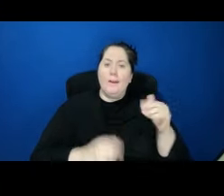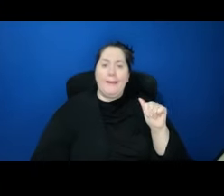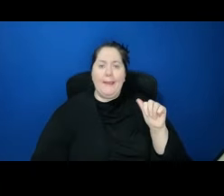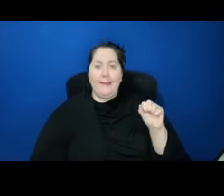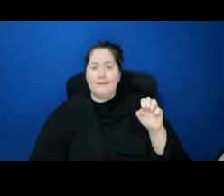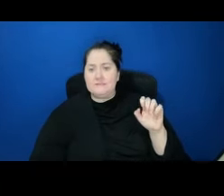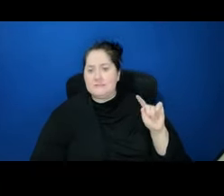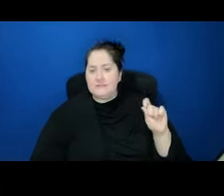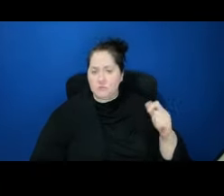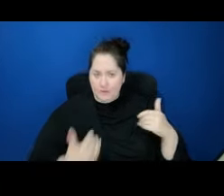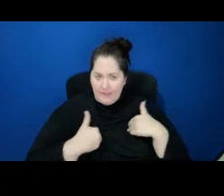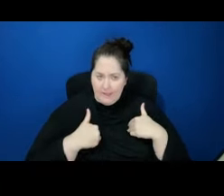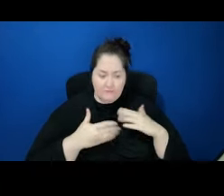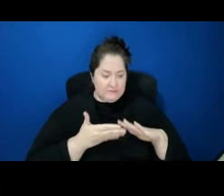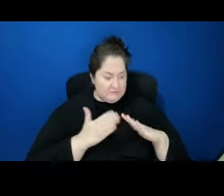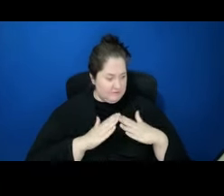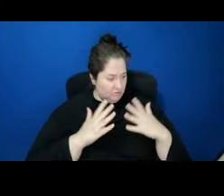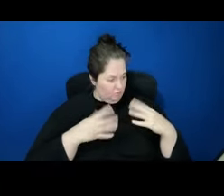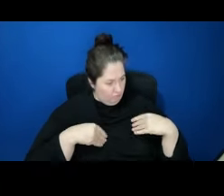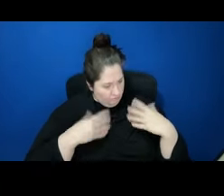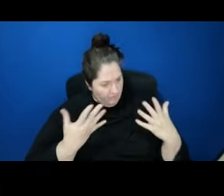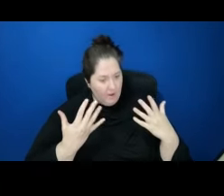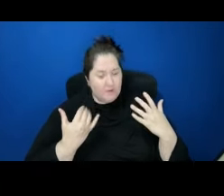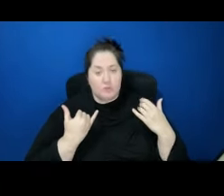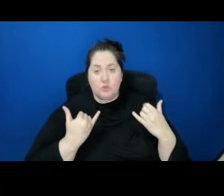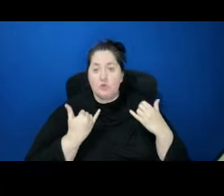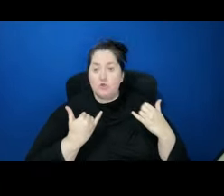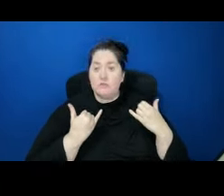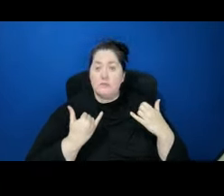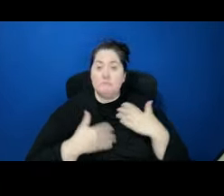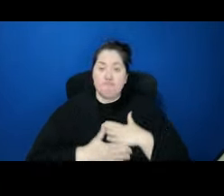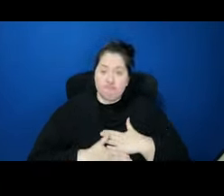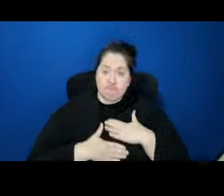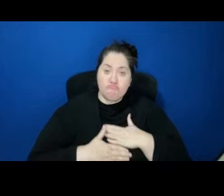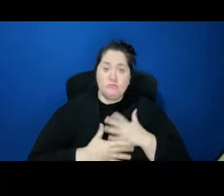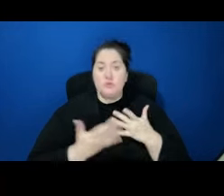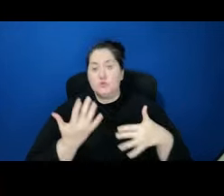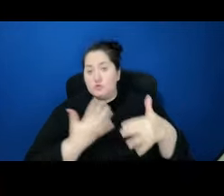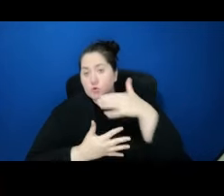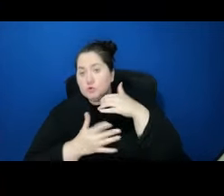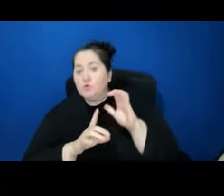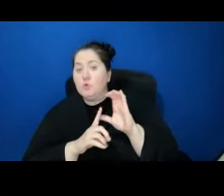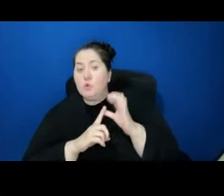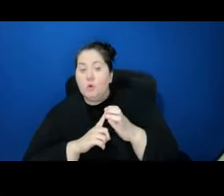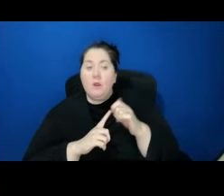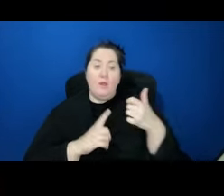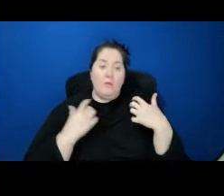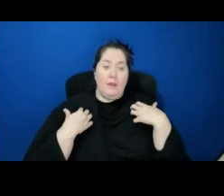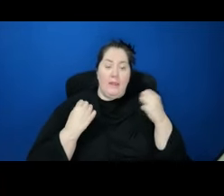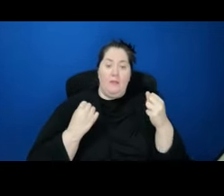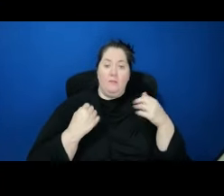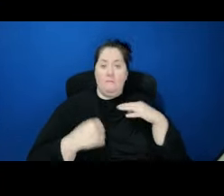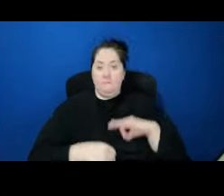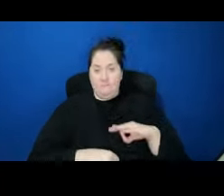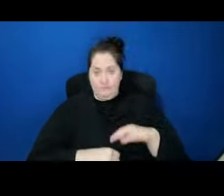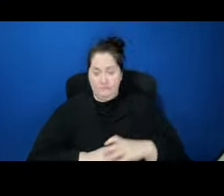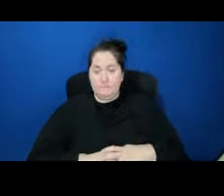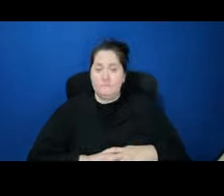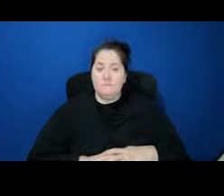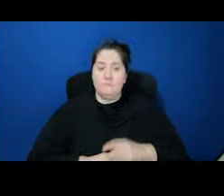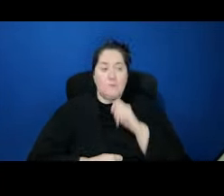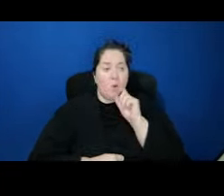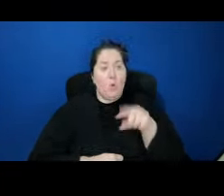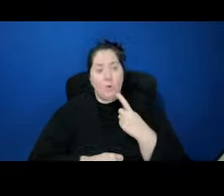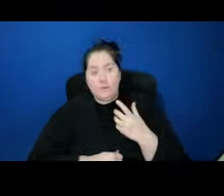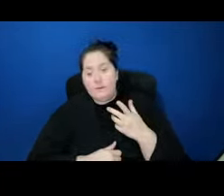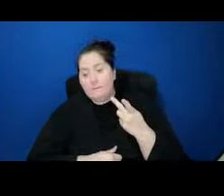the city to provide currently to provide recreational, social, cultural, and other health benefits, not only parks